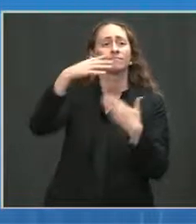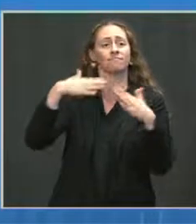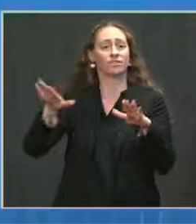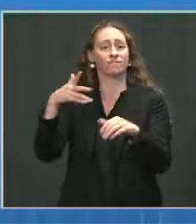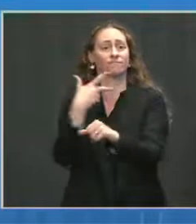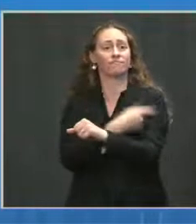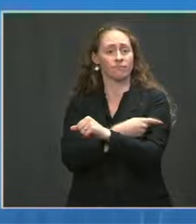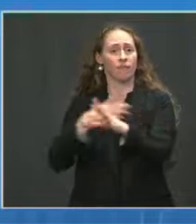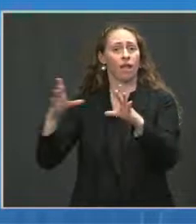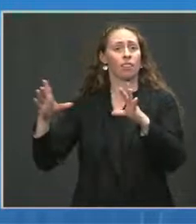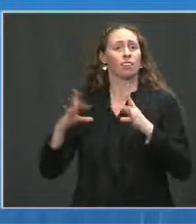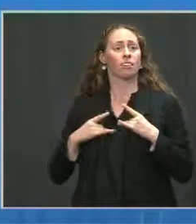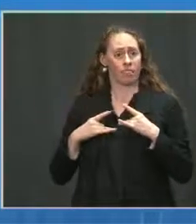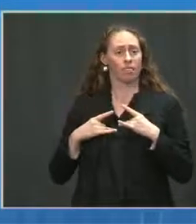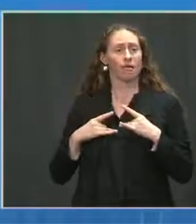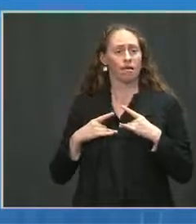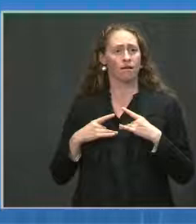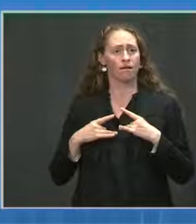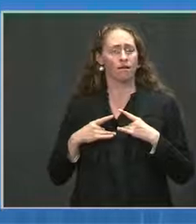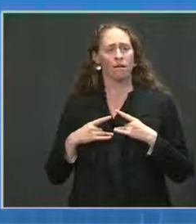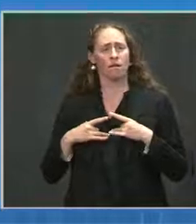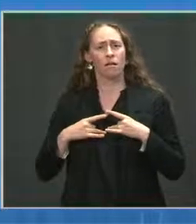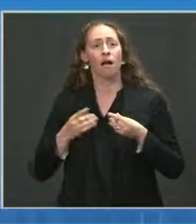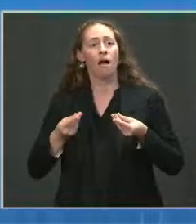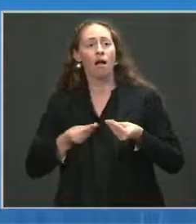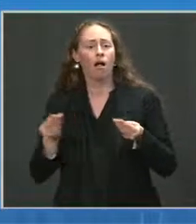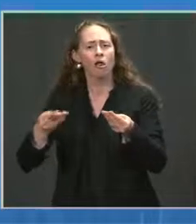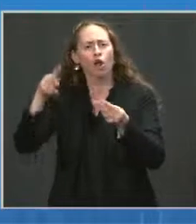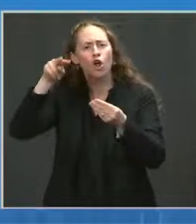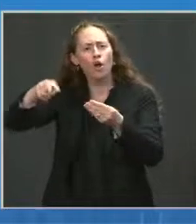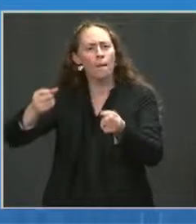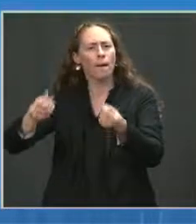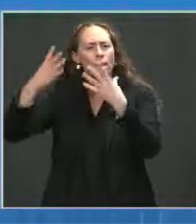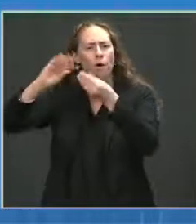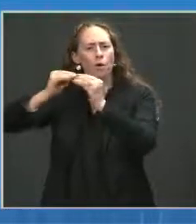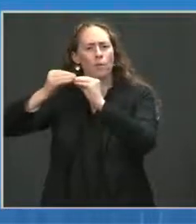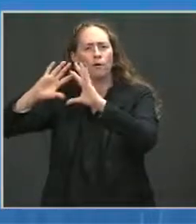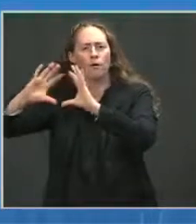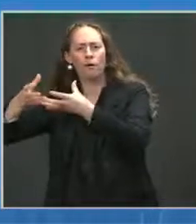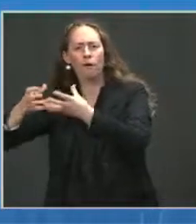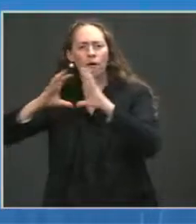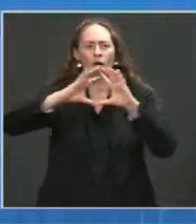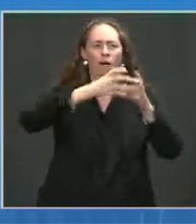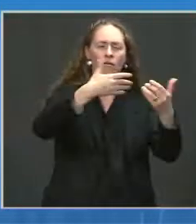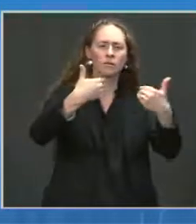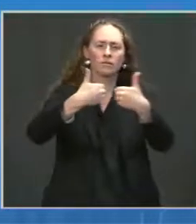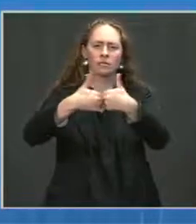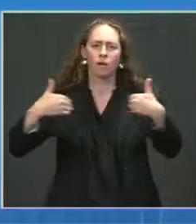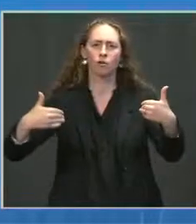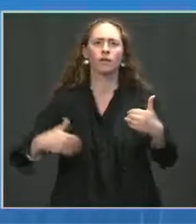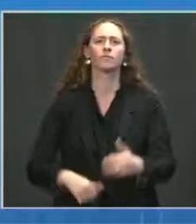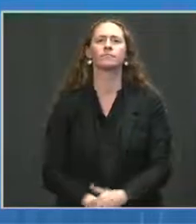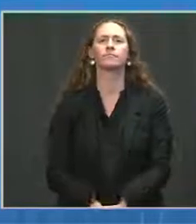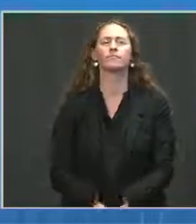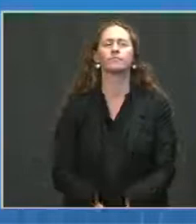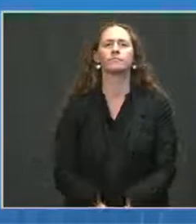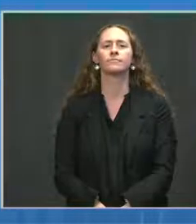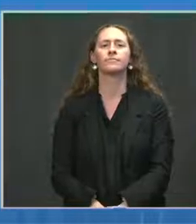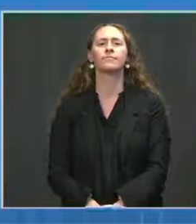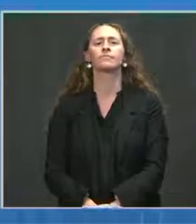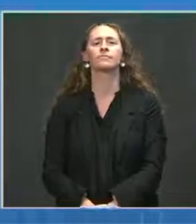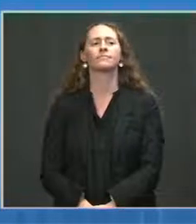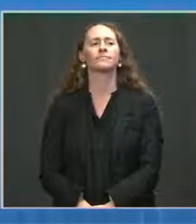critical one. The bottom line of what we are saying is that, next slide,